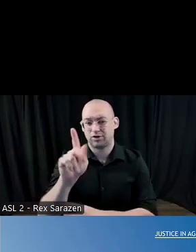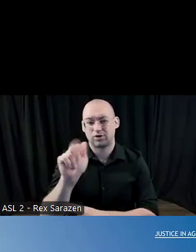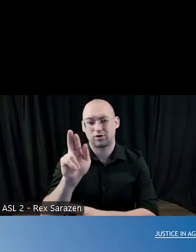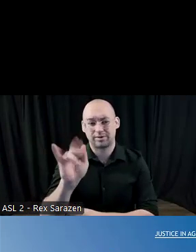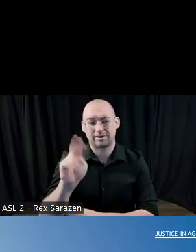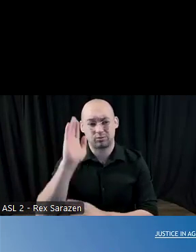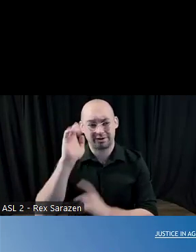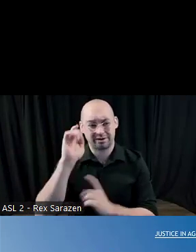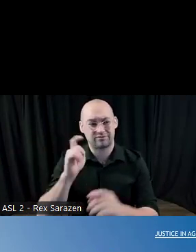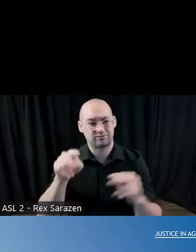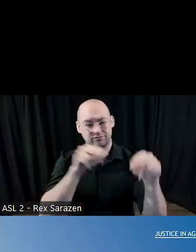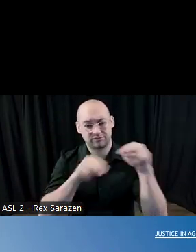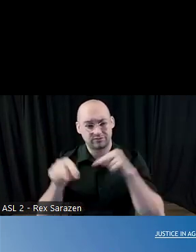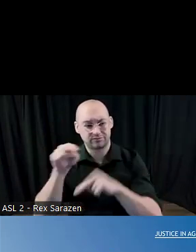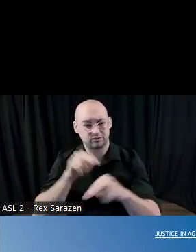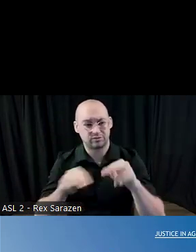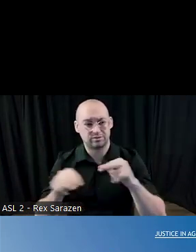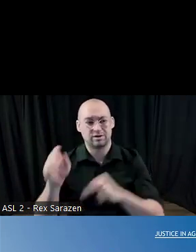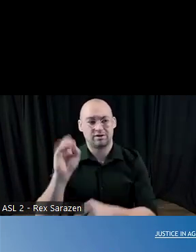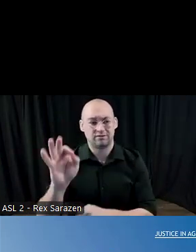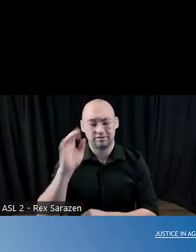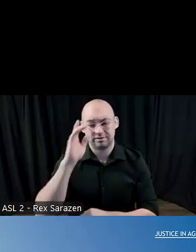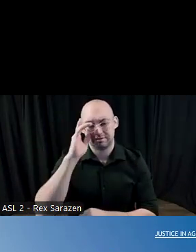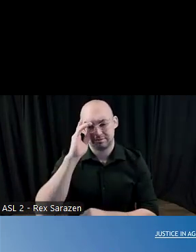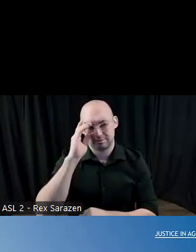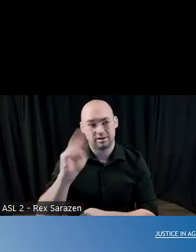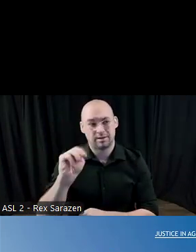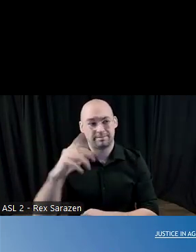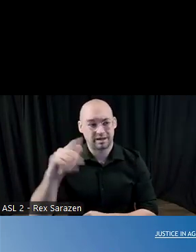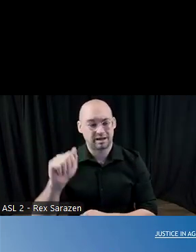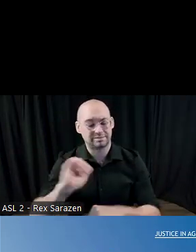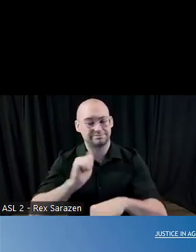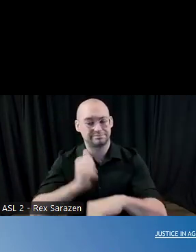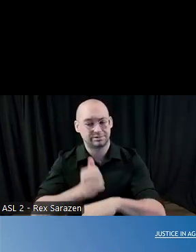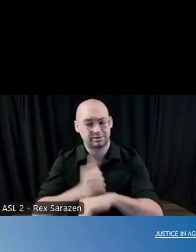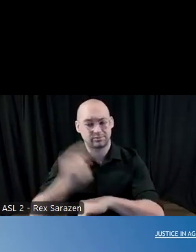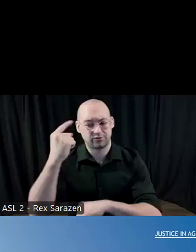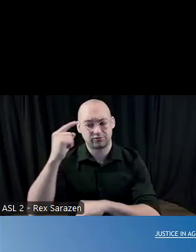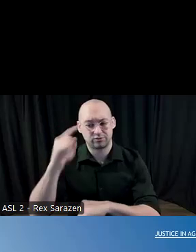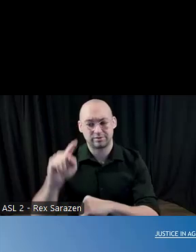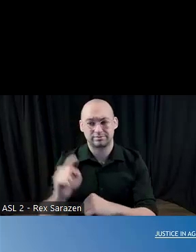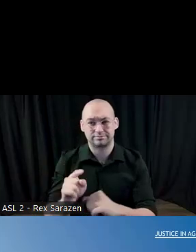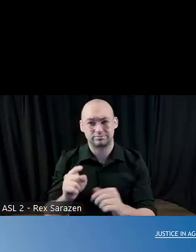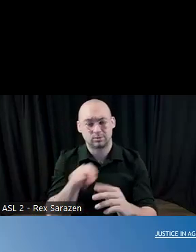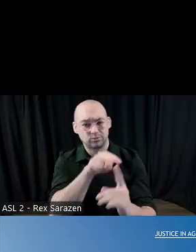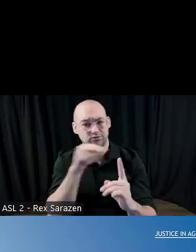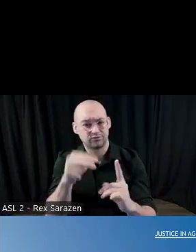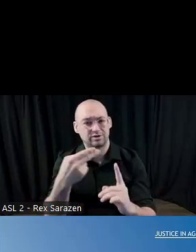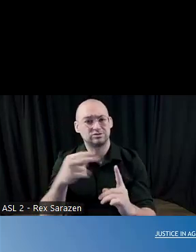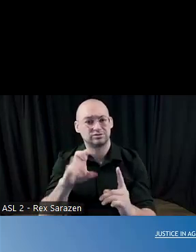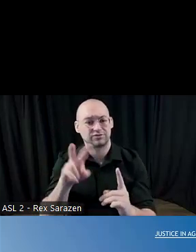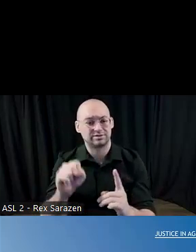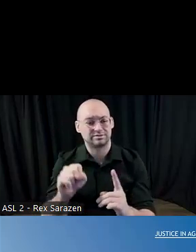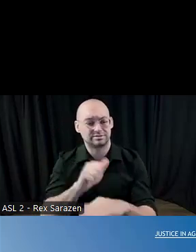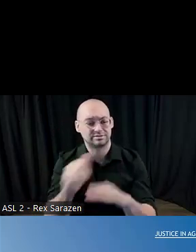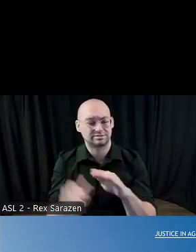an overview of the MPA and to set us up for the point of view of the HCBS subcommittee. And then I'm going to